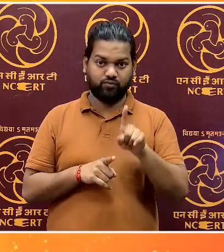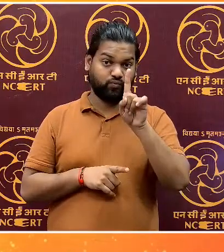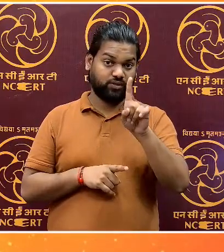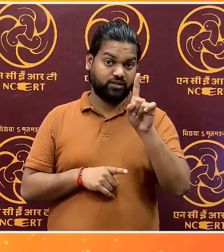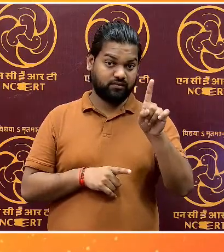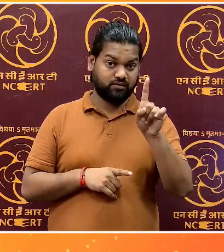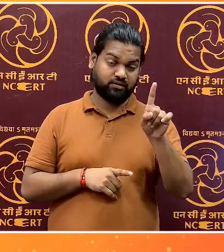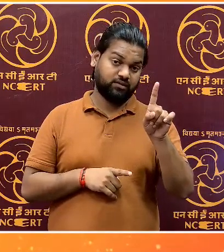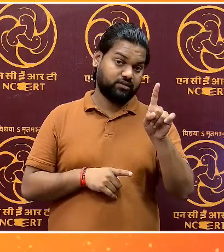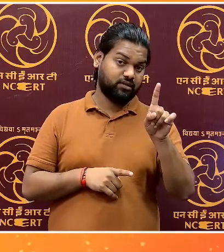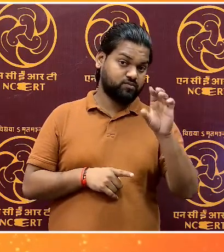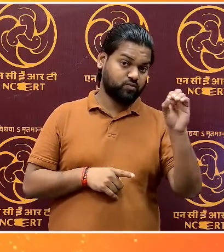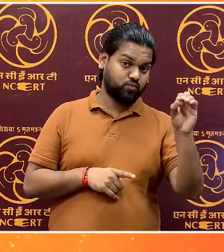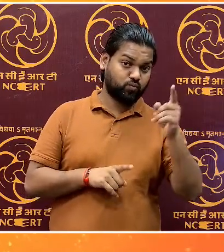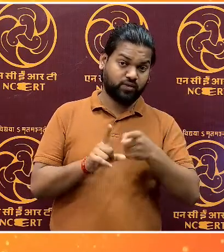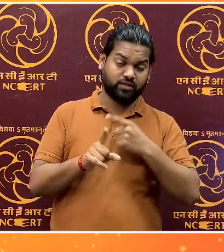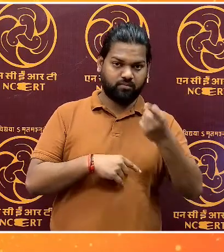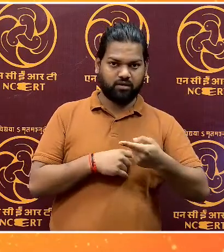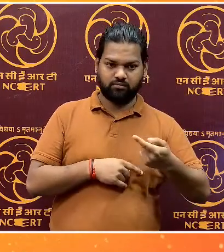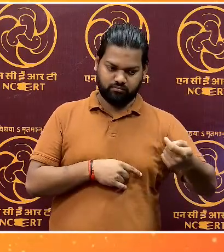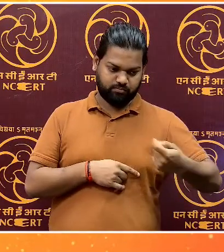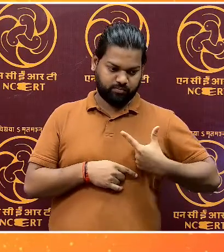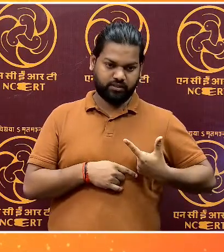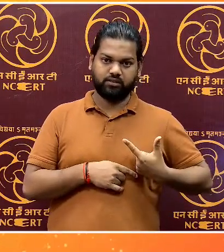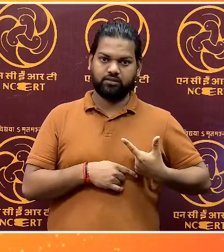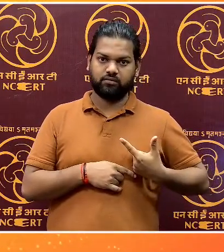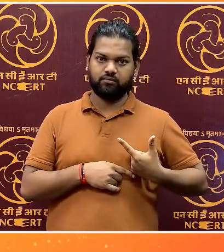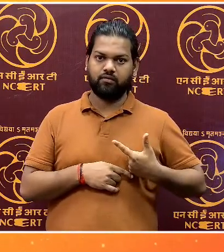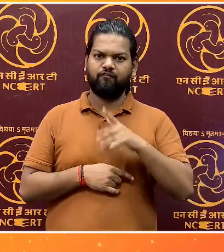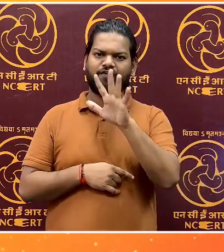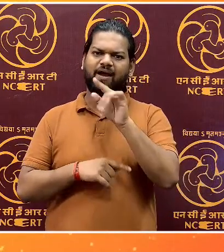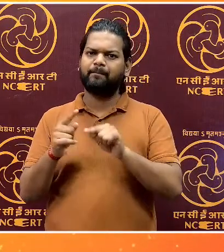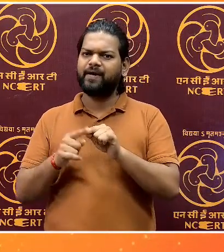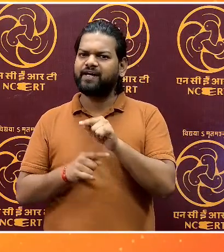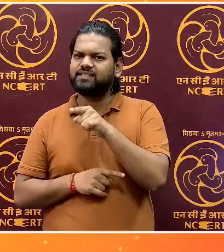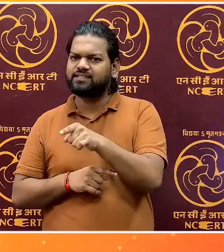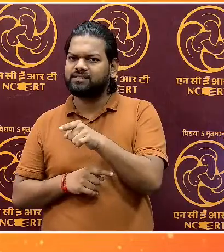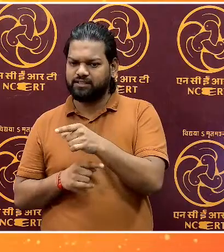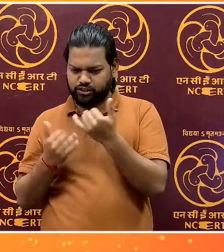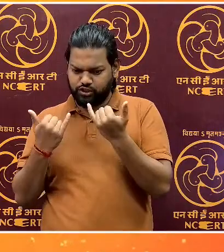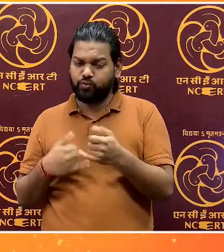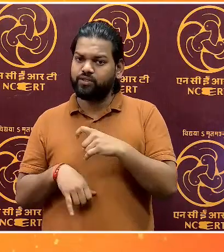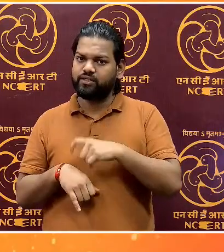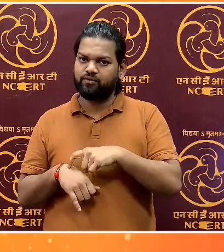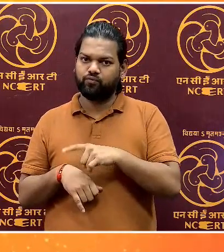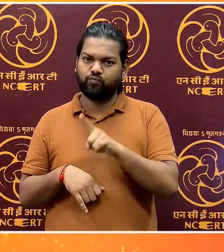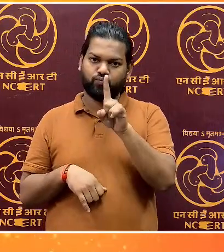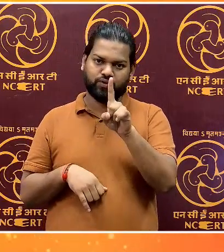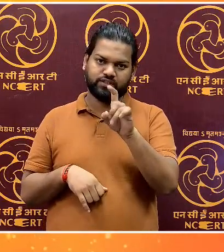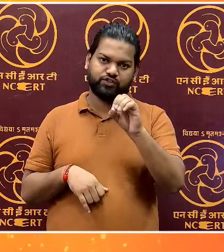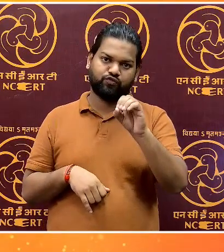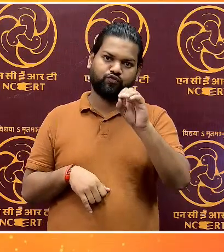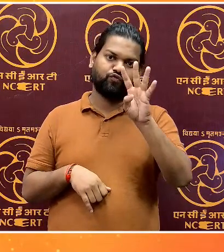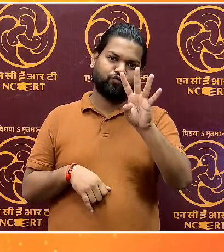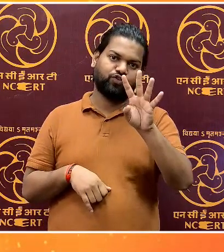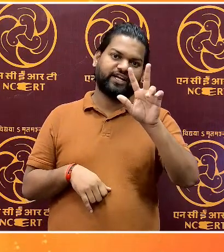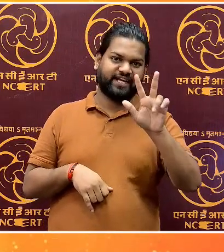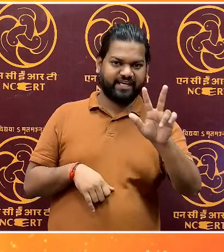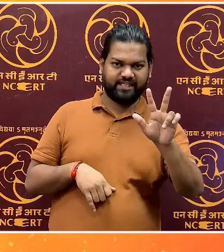1100 after 1 year, now at 5% the present value will be 1048